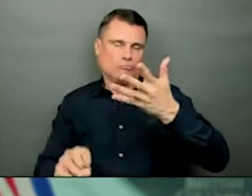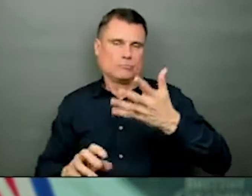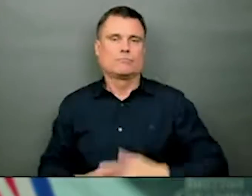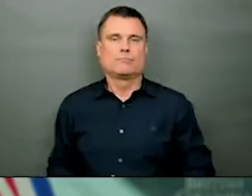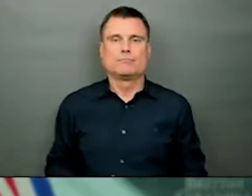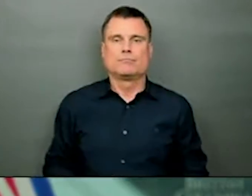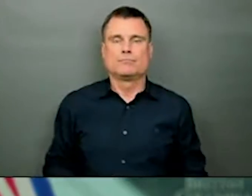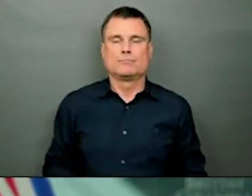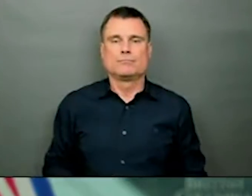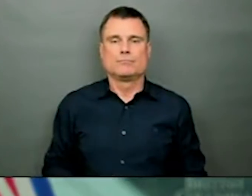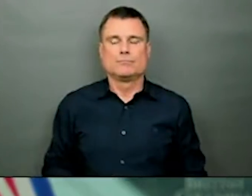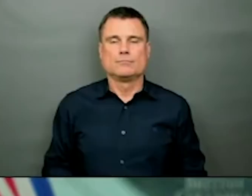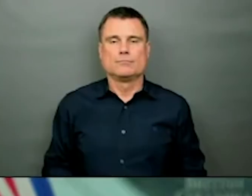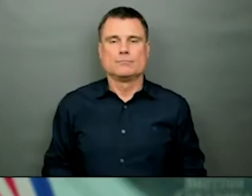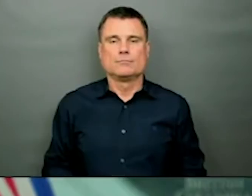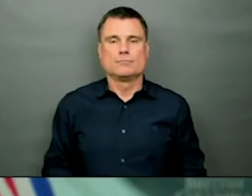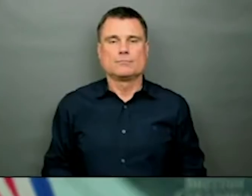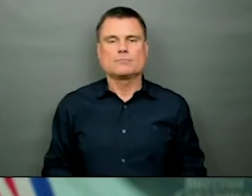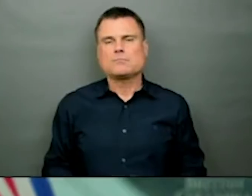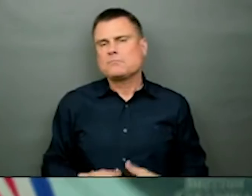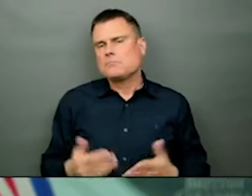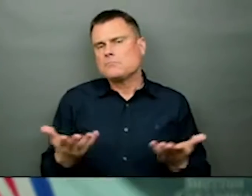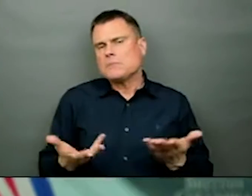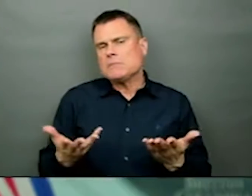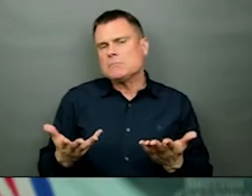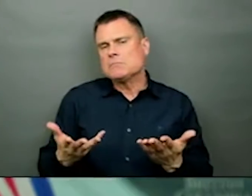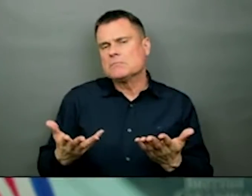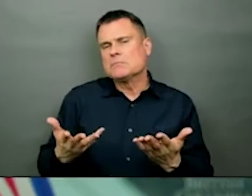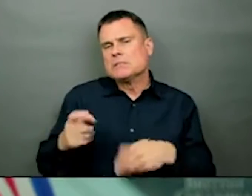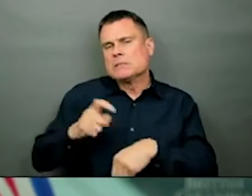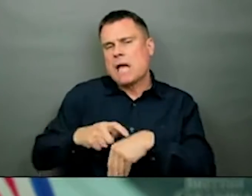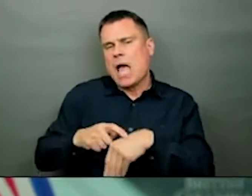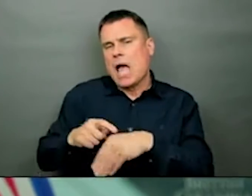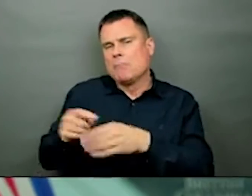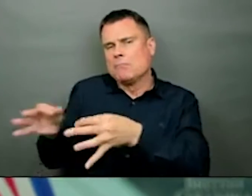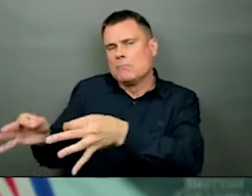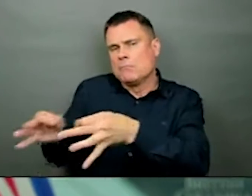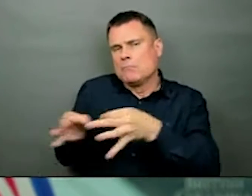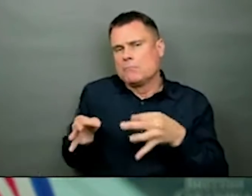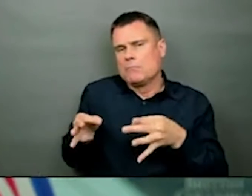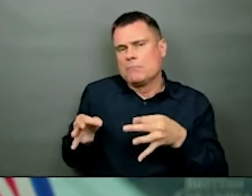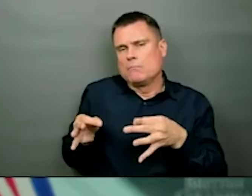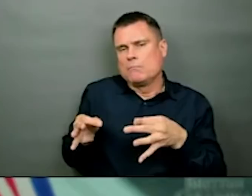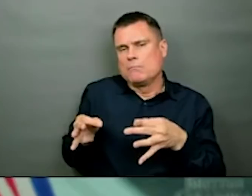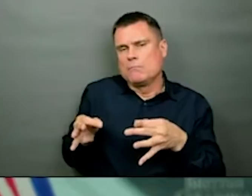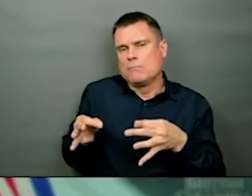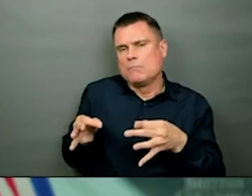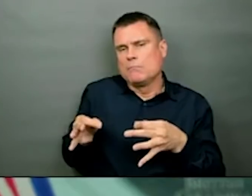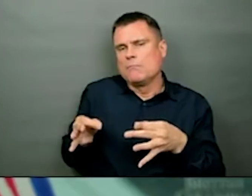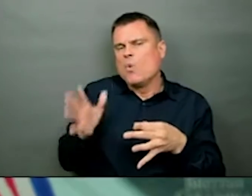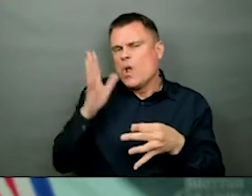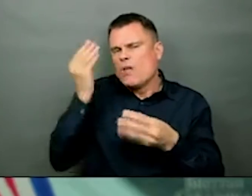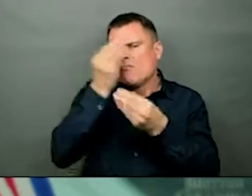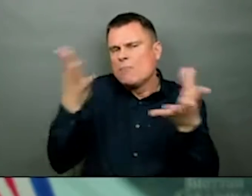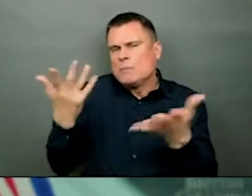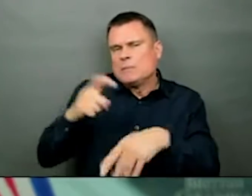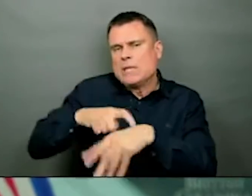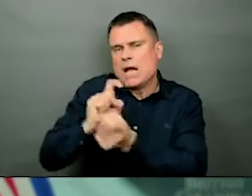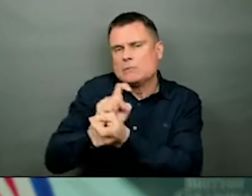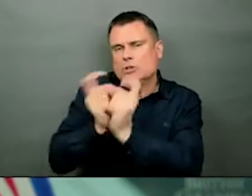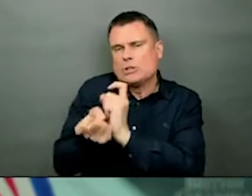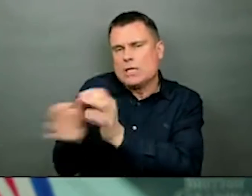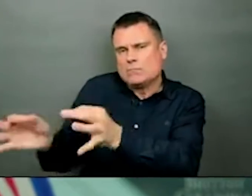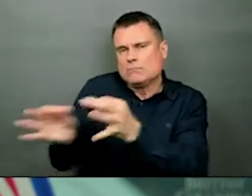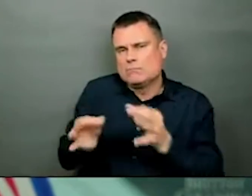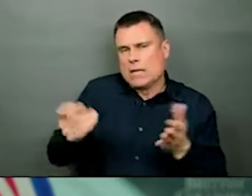move up slightly earlier in the day, these briefings, and we'll have more information about that early next week. And with that, it's